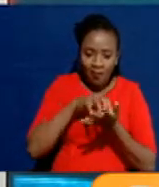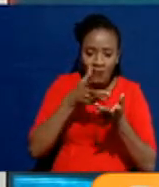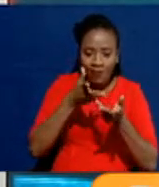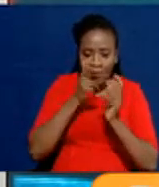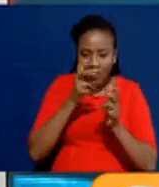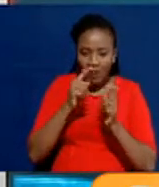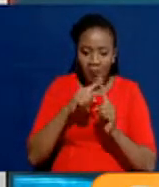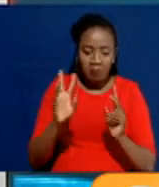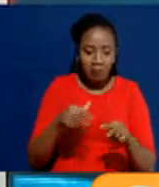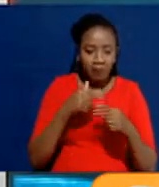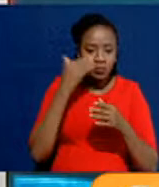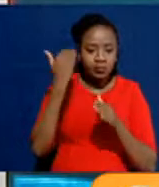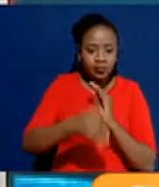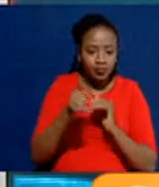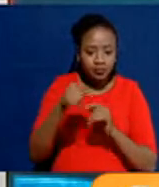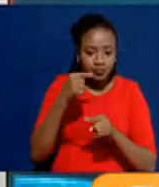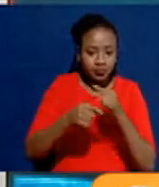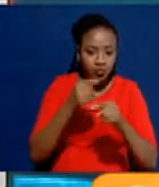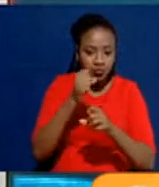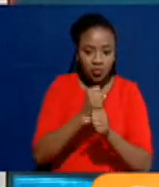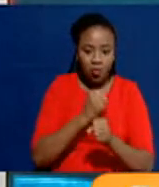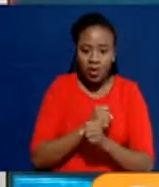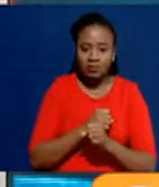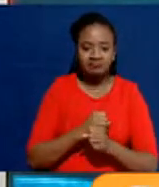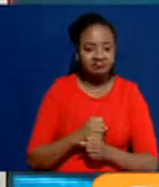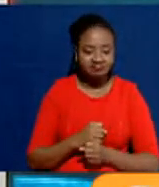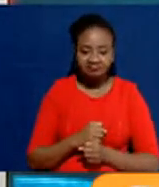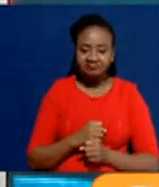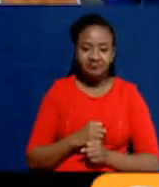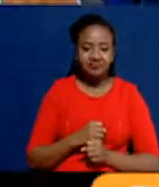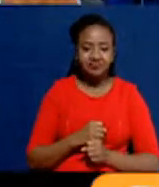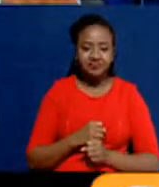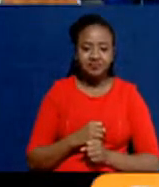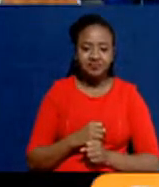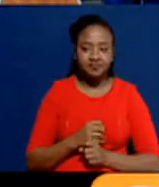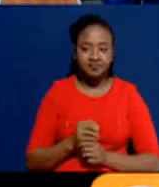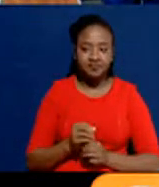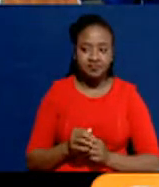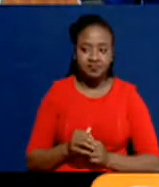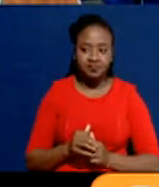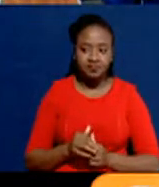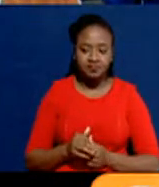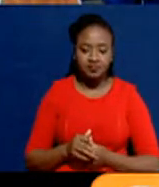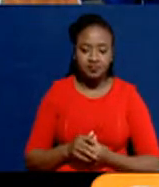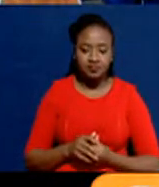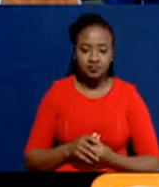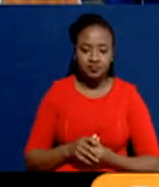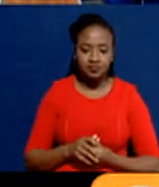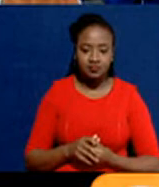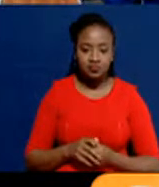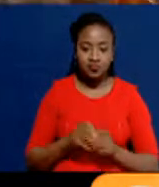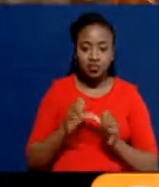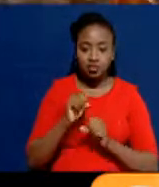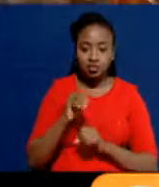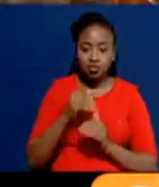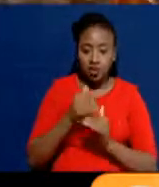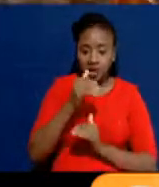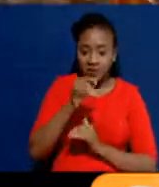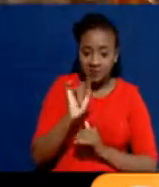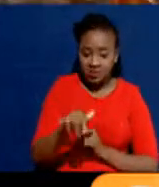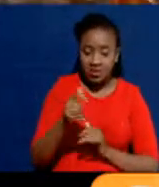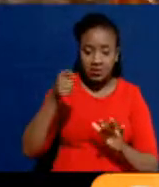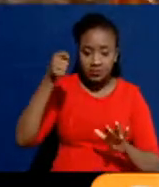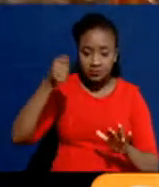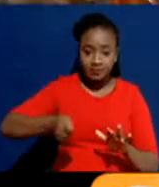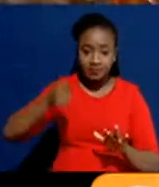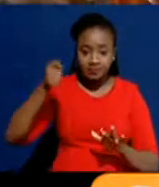stop them from continuing to work, bearing in mind that they would have been prejudiced. And so, even after the ruling, he said, after the